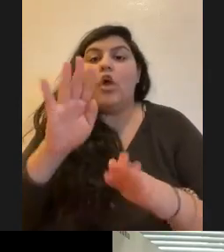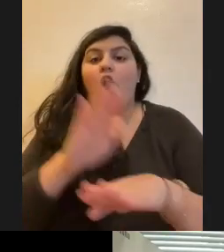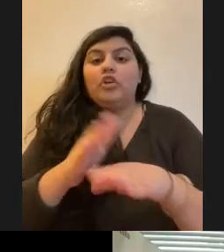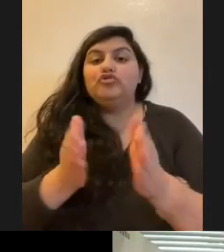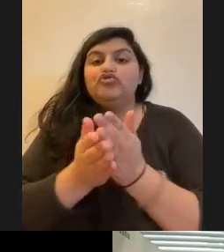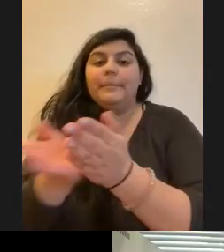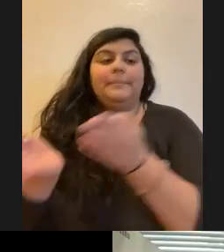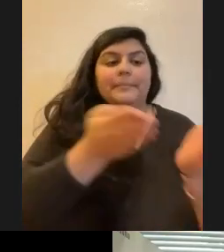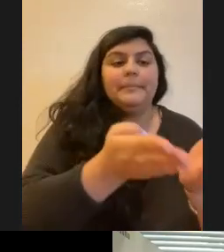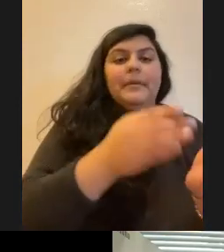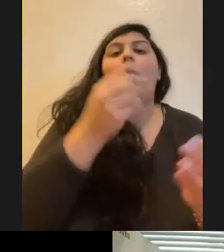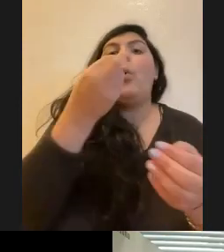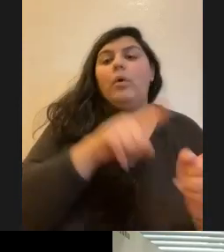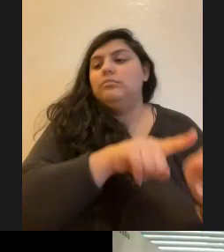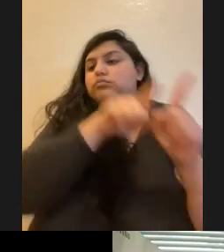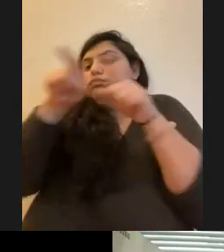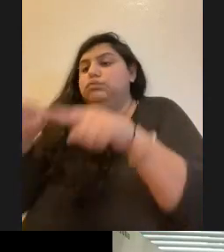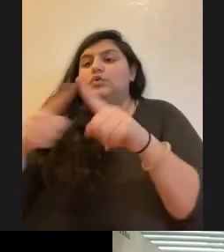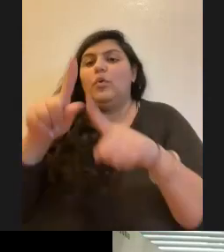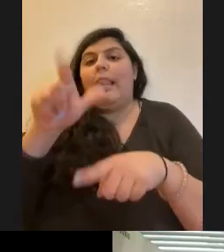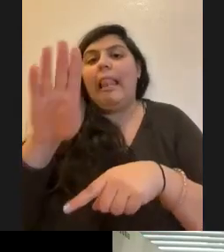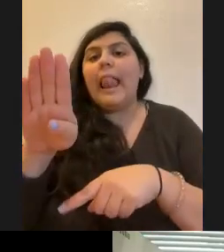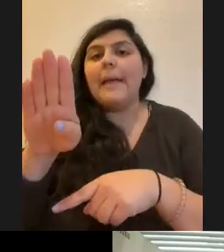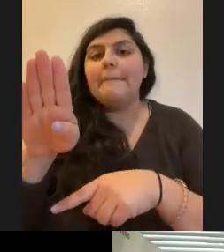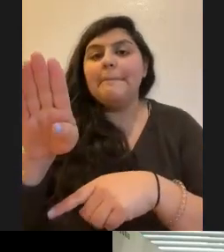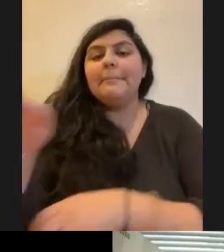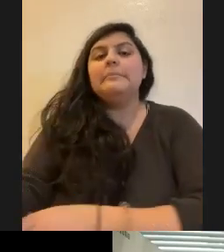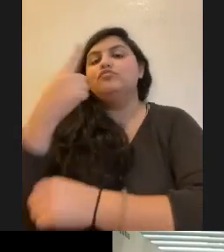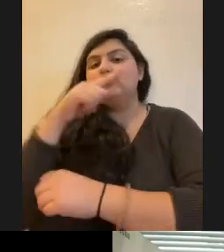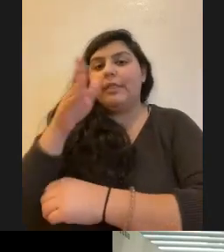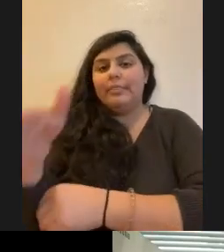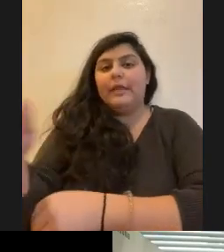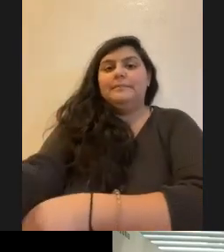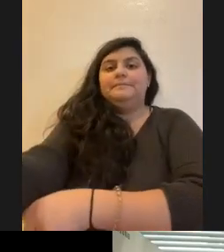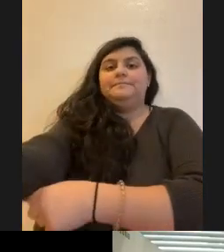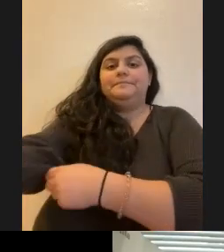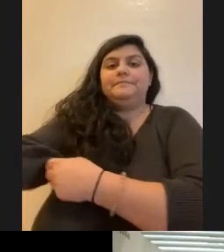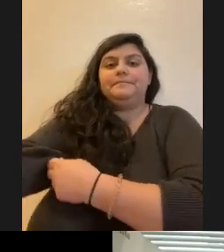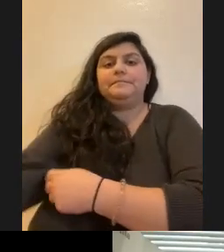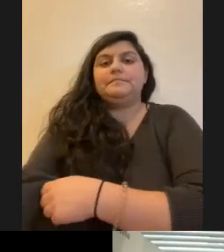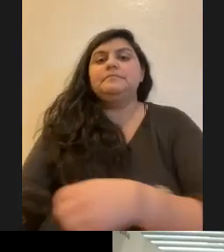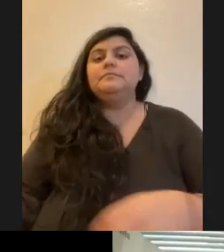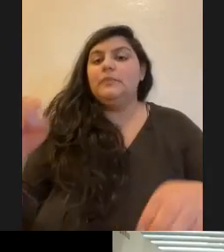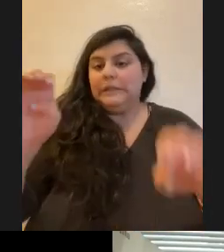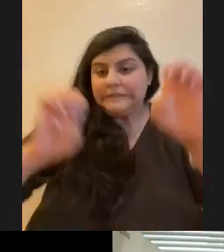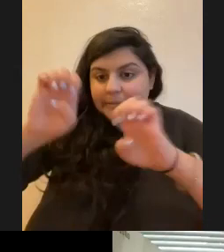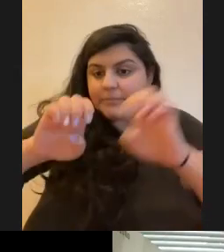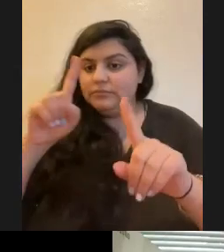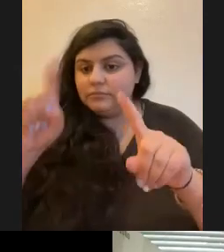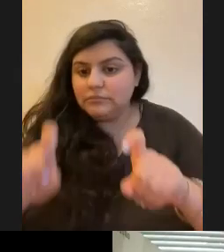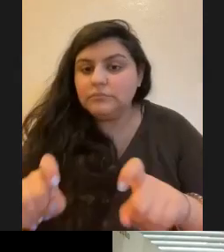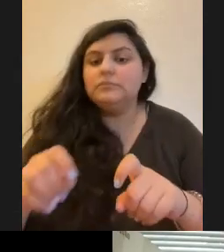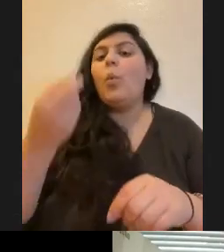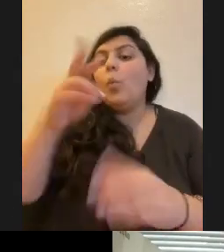the plankton, so we have to bring them back home to our lab. And then we either do experiments on them, or we just count